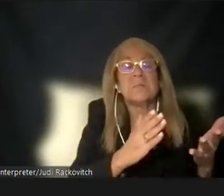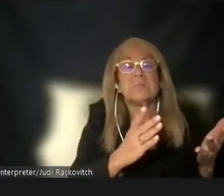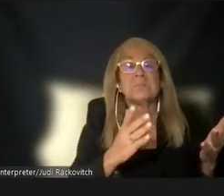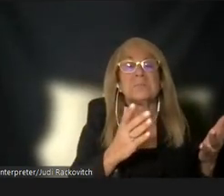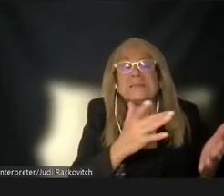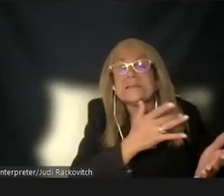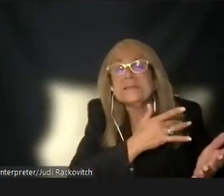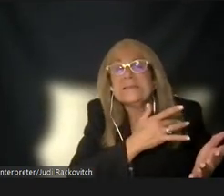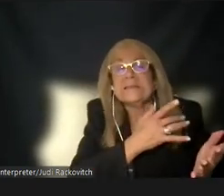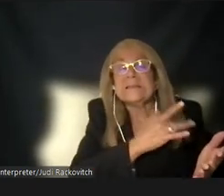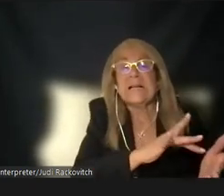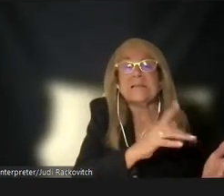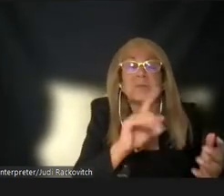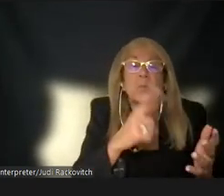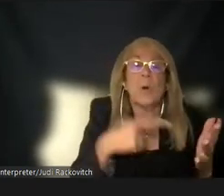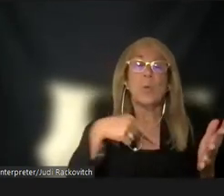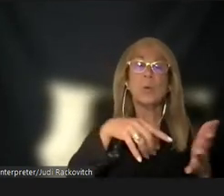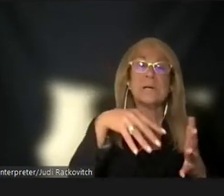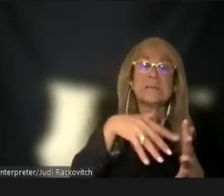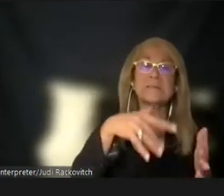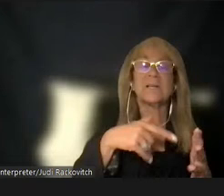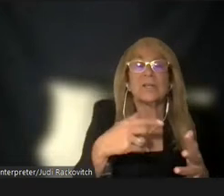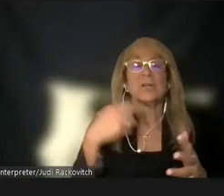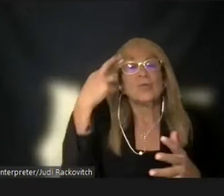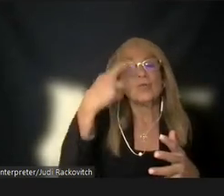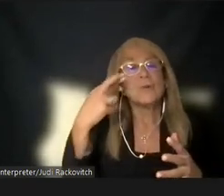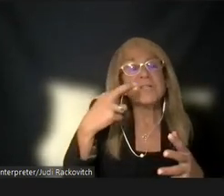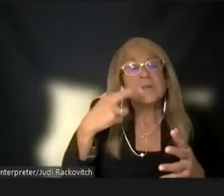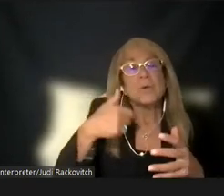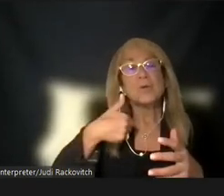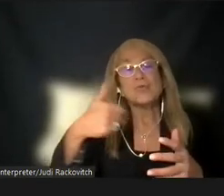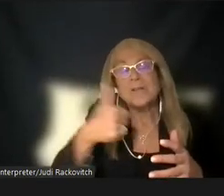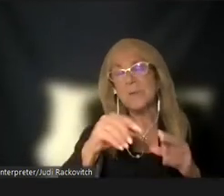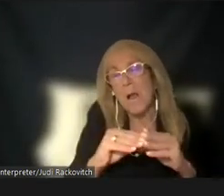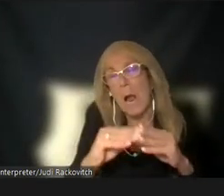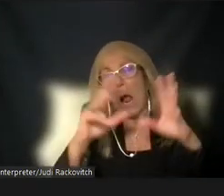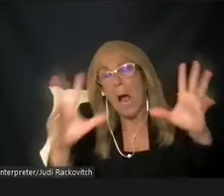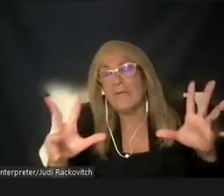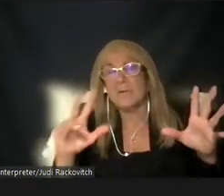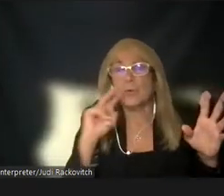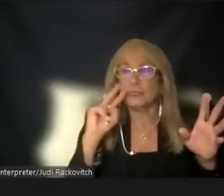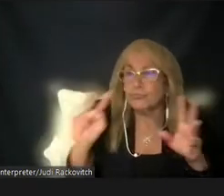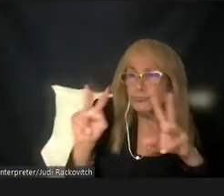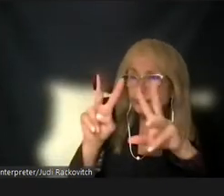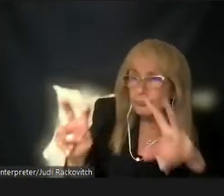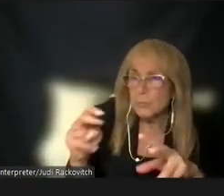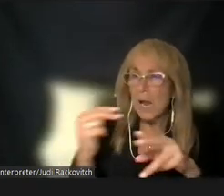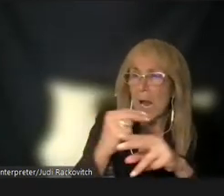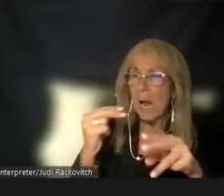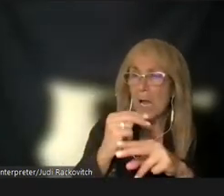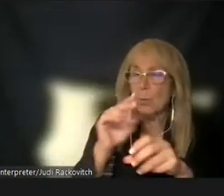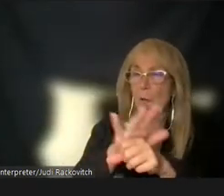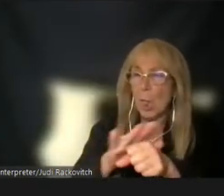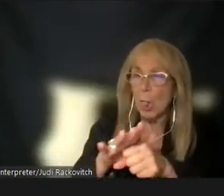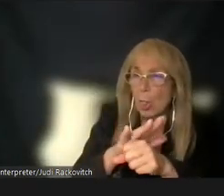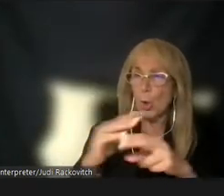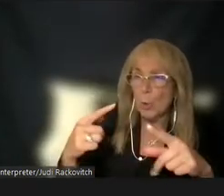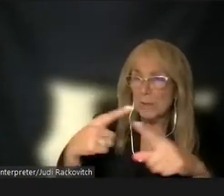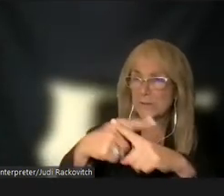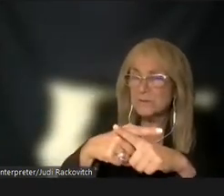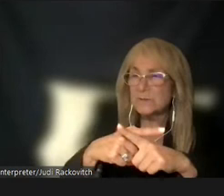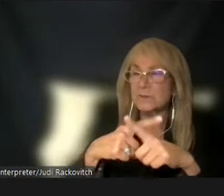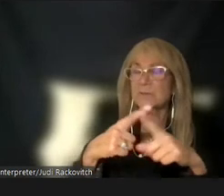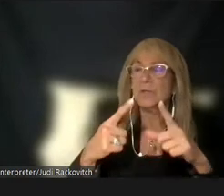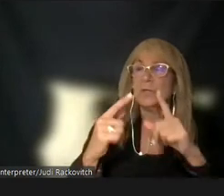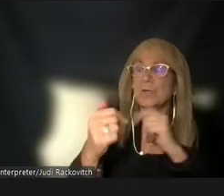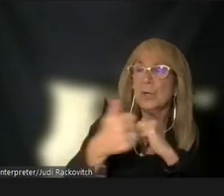Among them, as you can see, regional transportation, which is obvious, we'll be looking at highways and local intersections, commuter rail, subways, and buses,